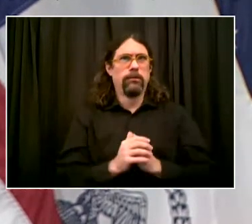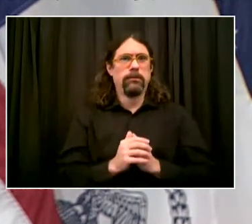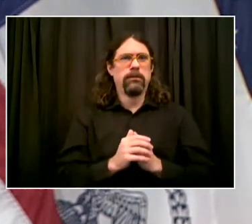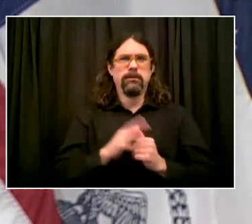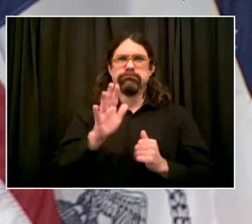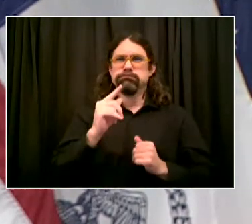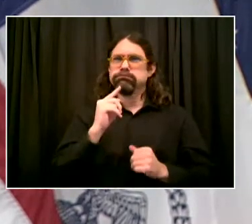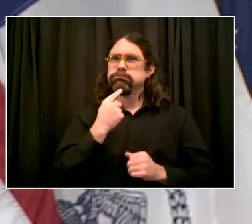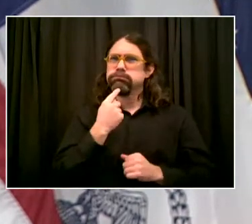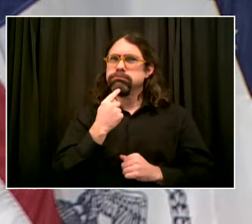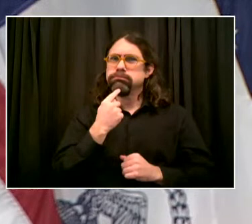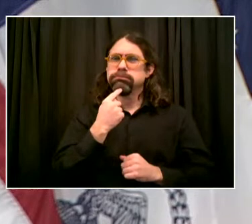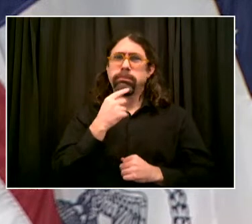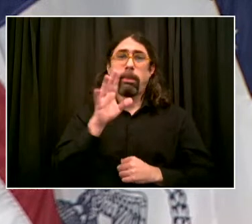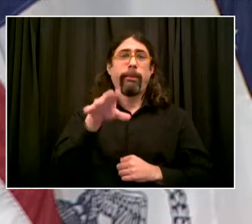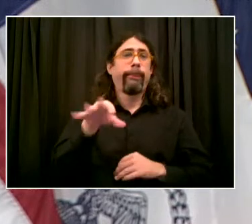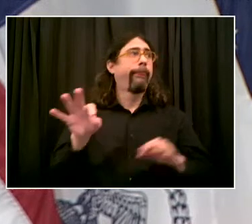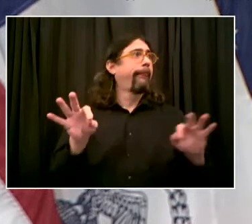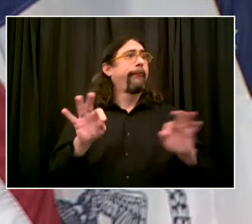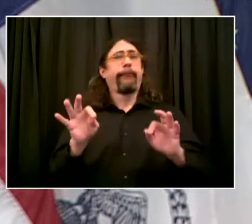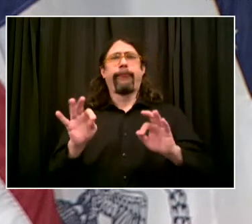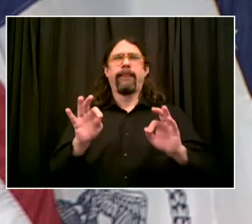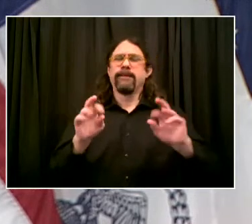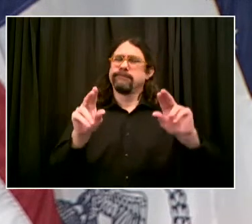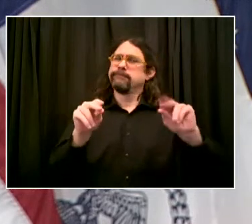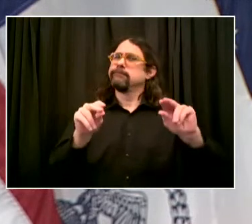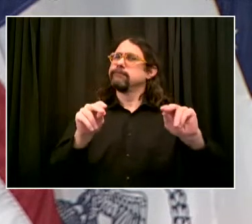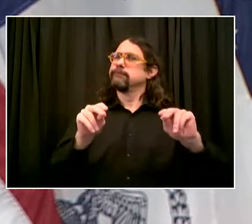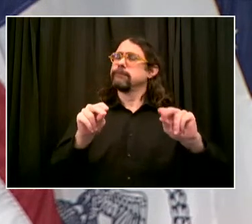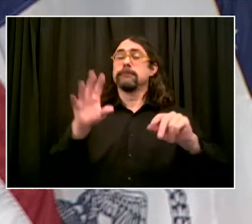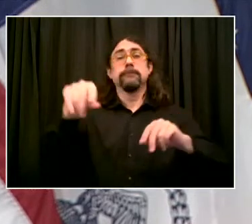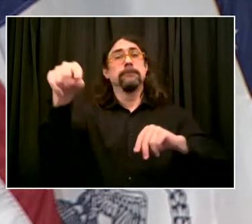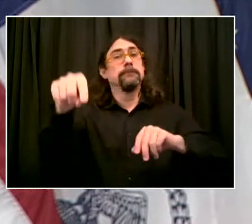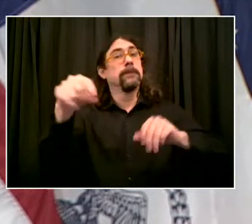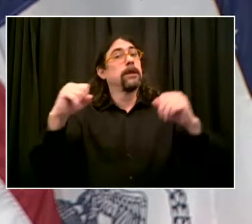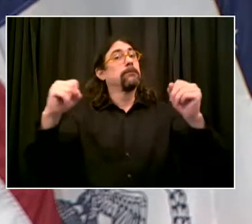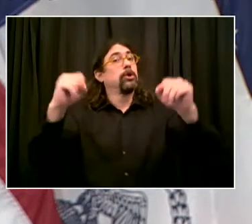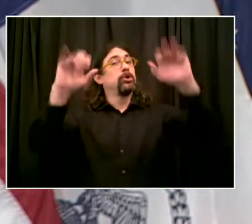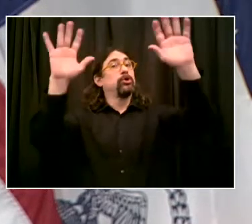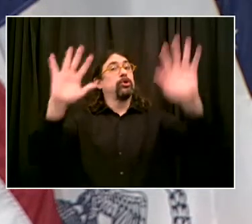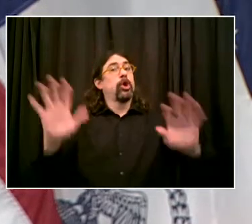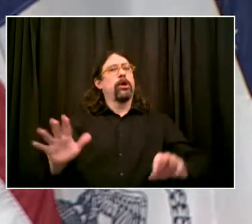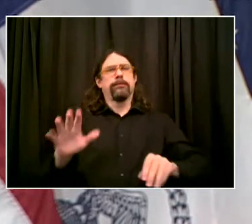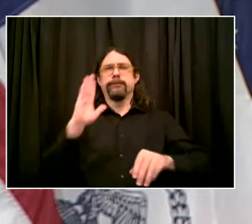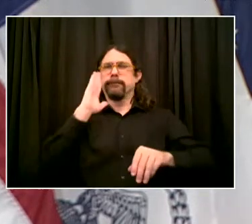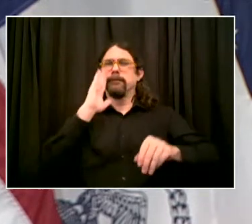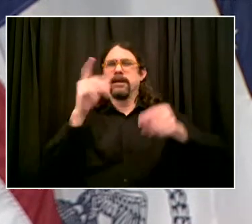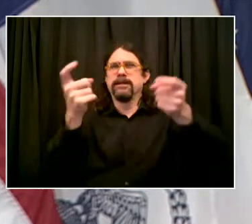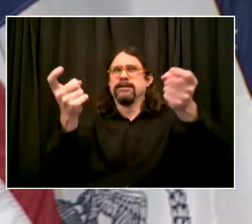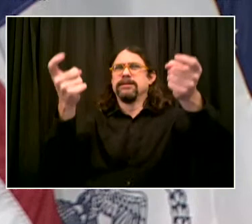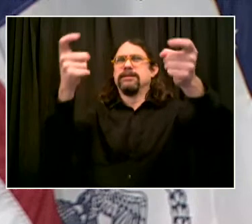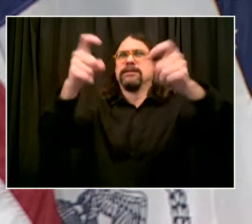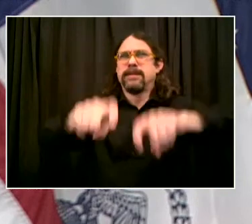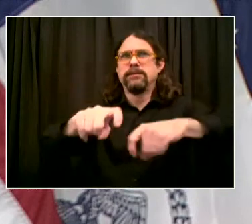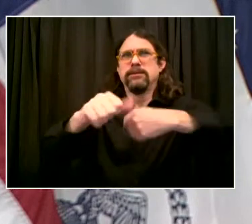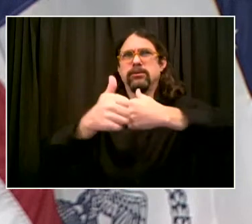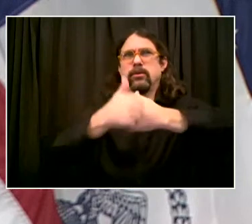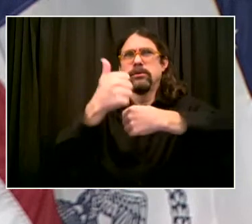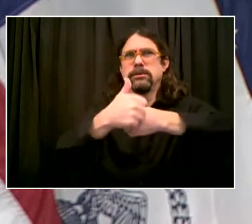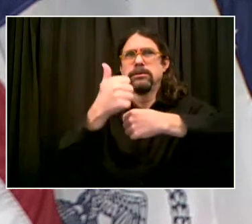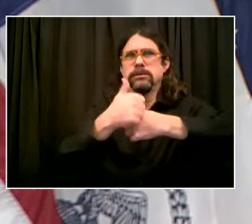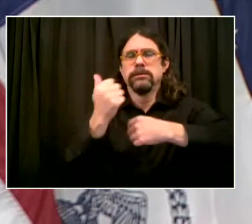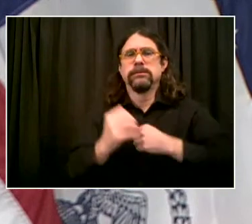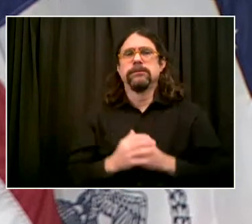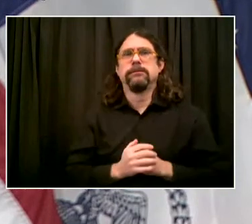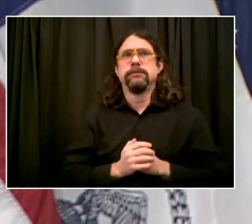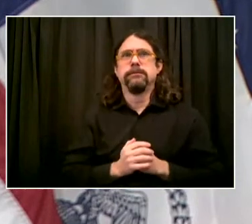This is a dangerous storm. And I ask people to get in mind that tomorrow is going to be a really tough day. If you